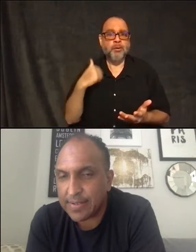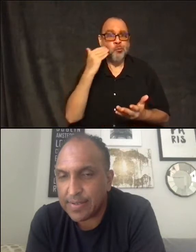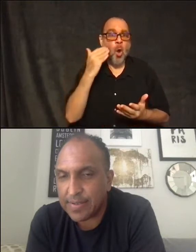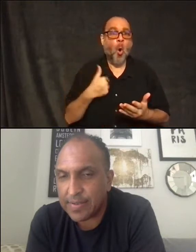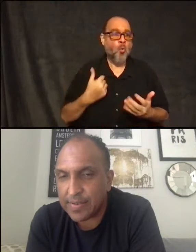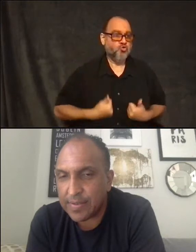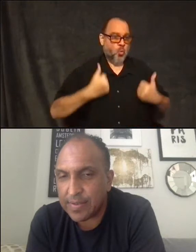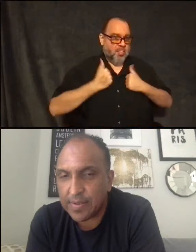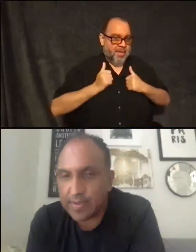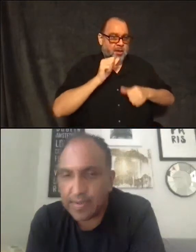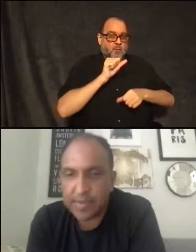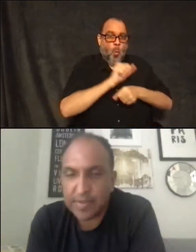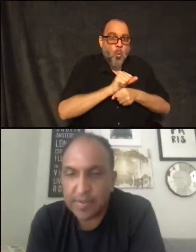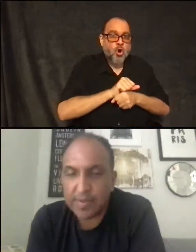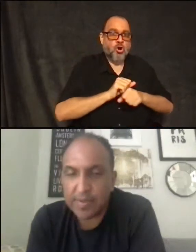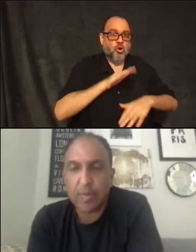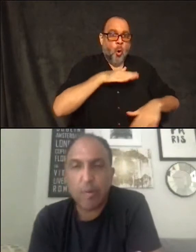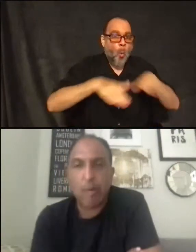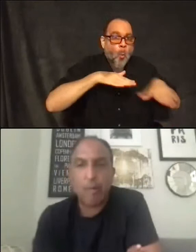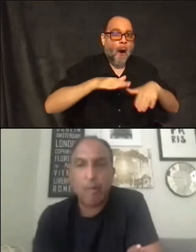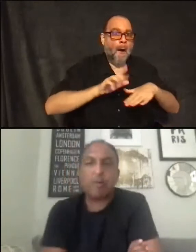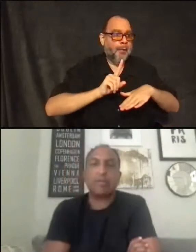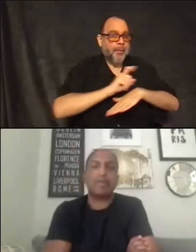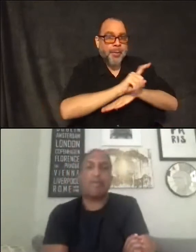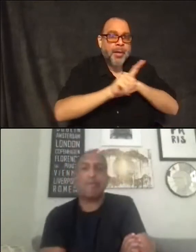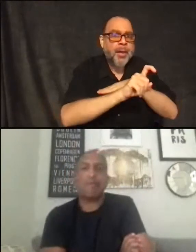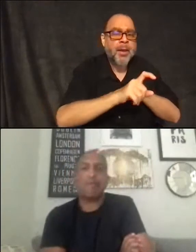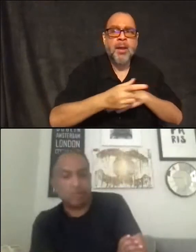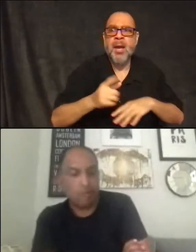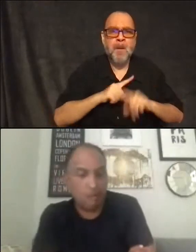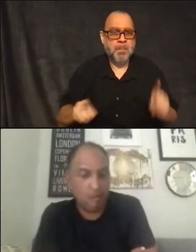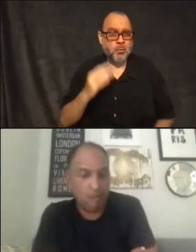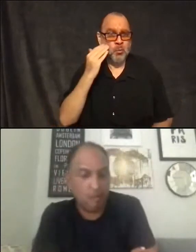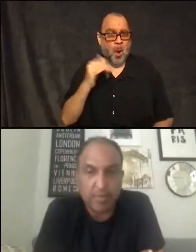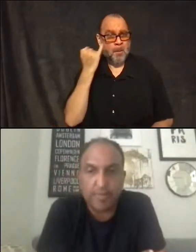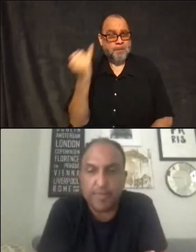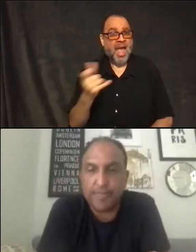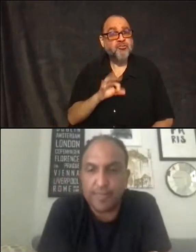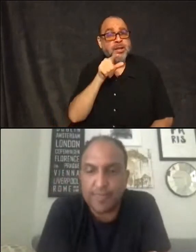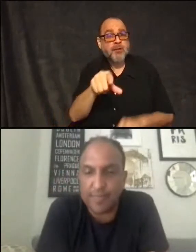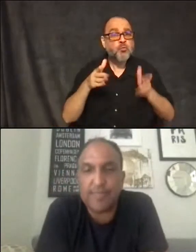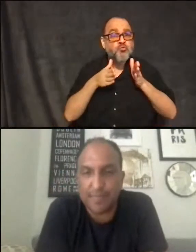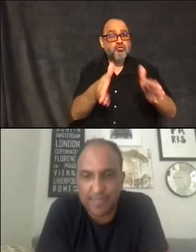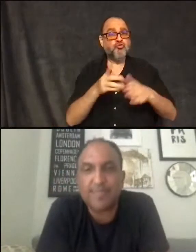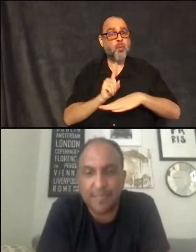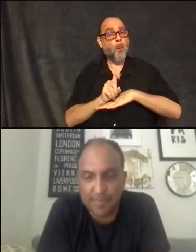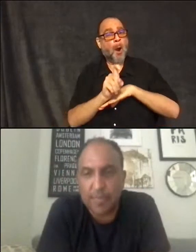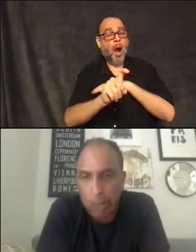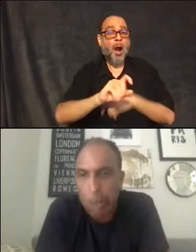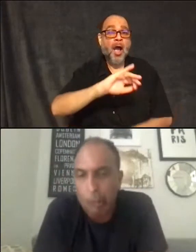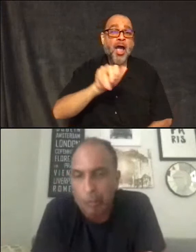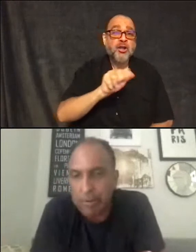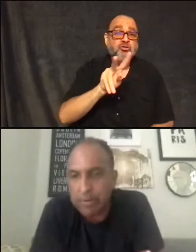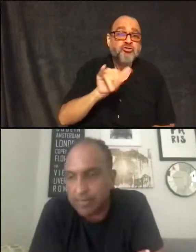in his particular case like Jazzy Jeff and Just Blaze walking around in the same street, what's the likelihood of that happening? But in a digital space,